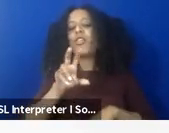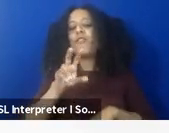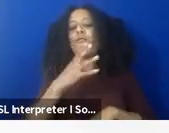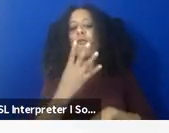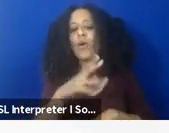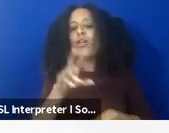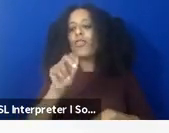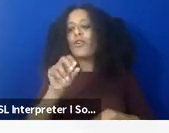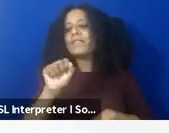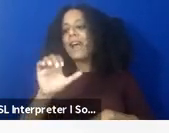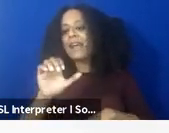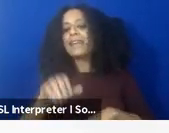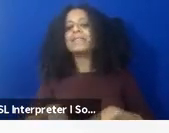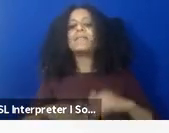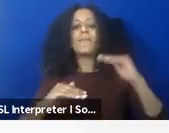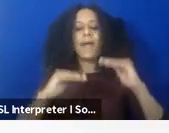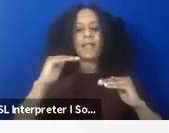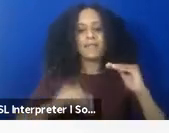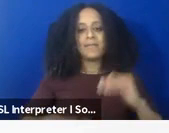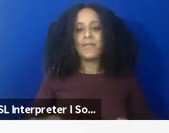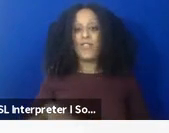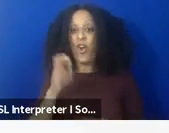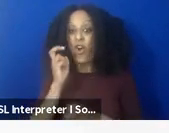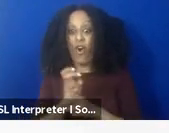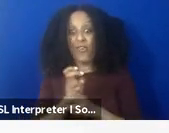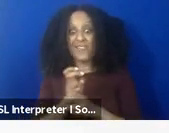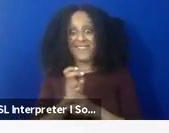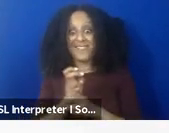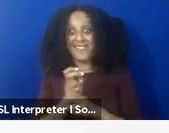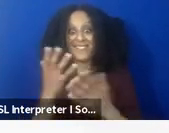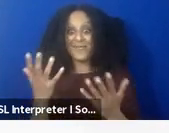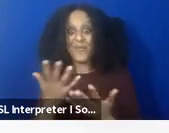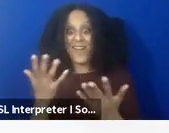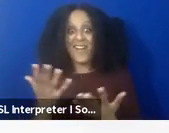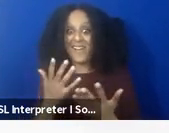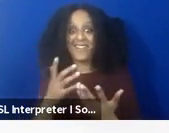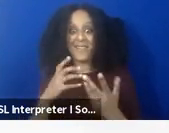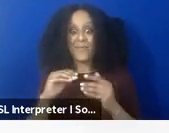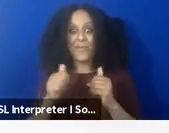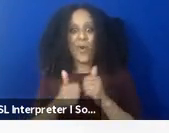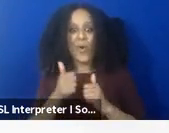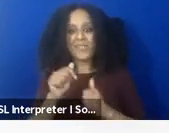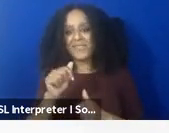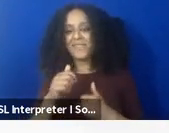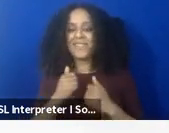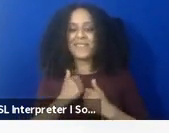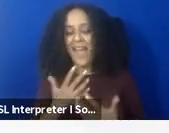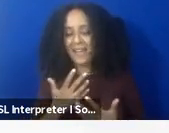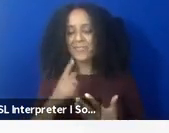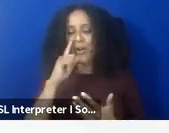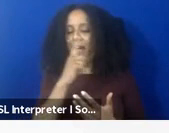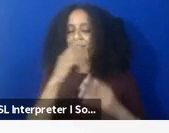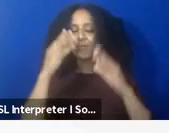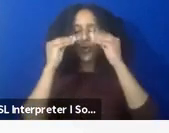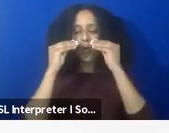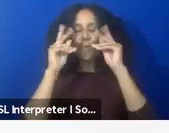is illustrating the 4th condition, which is the hardest condition, the most vestibular taxing condition, where the eyes are closed and the person stands